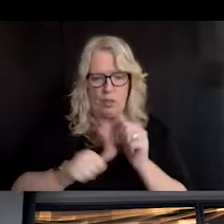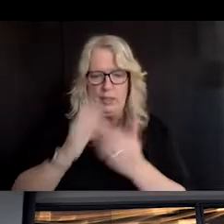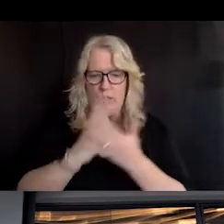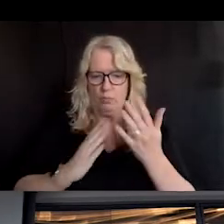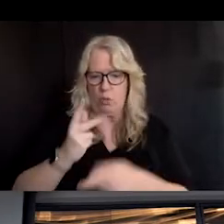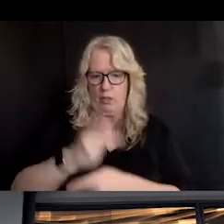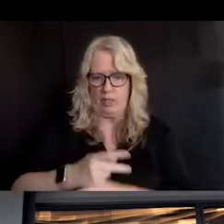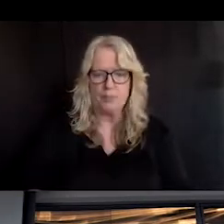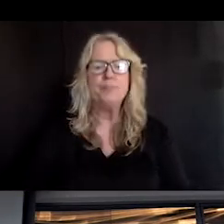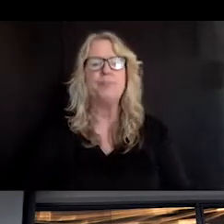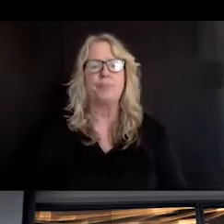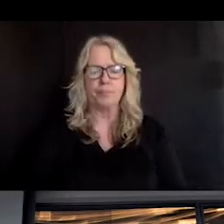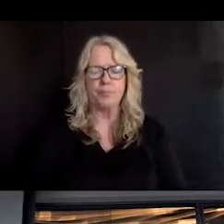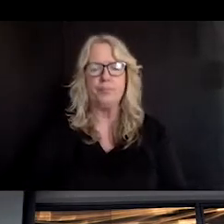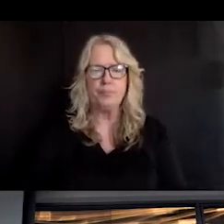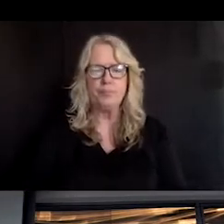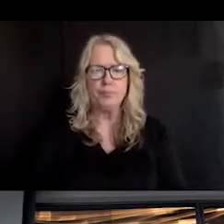care. And just to